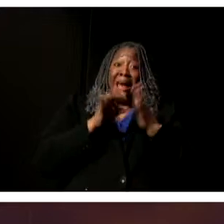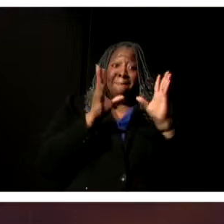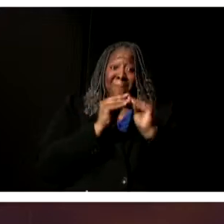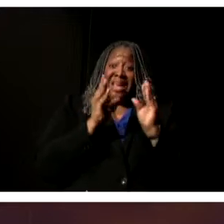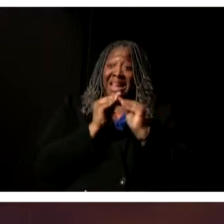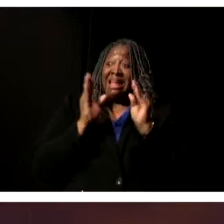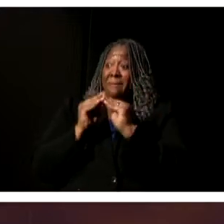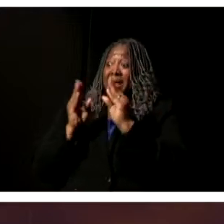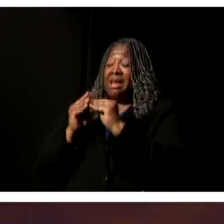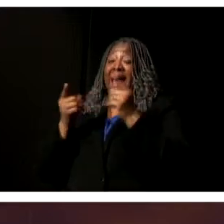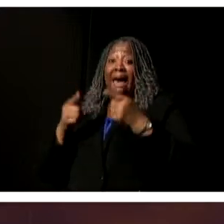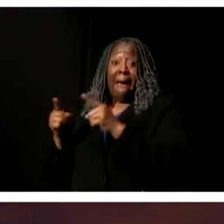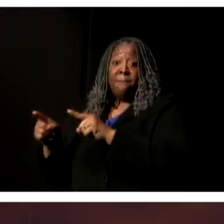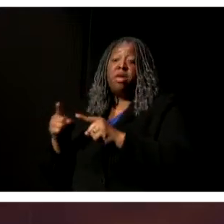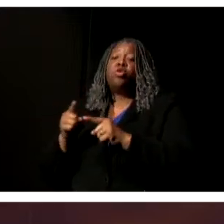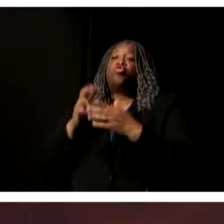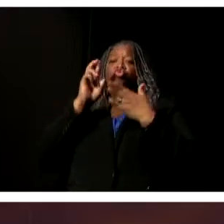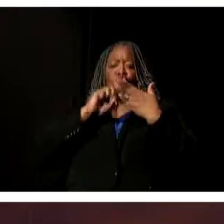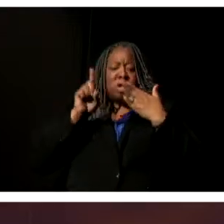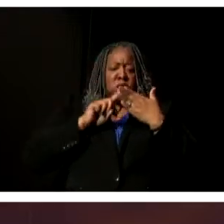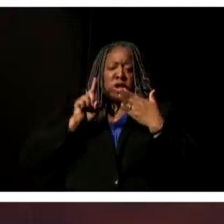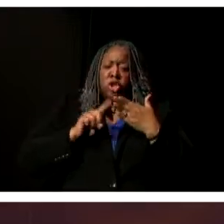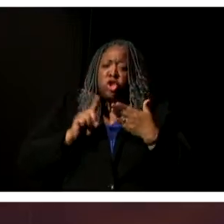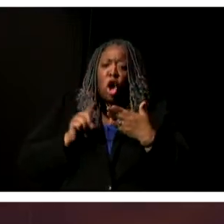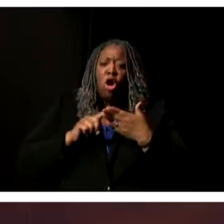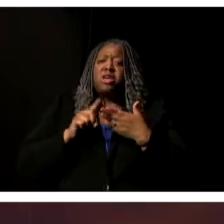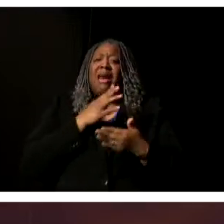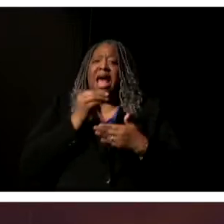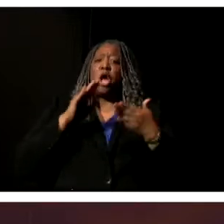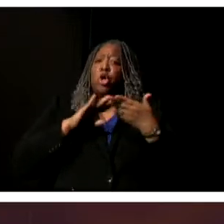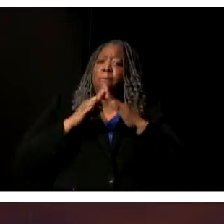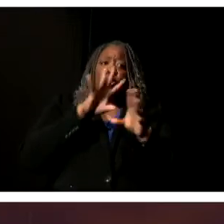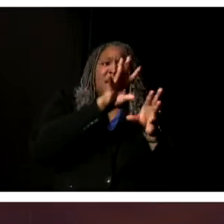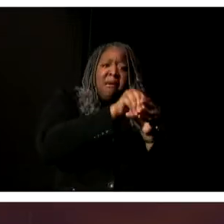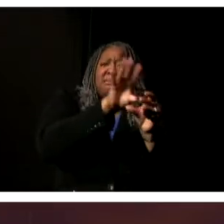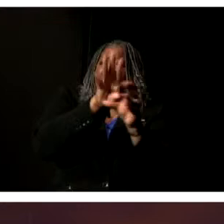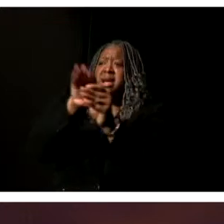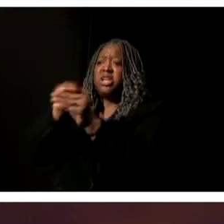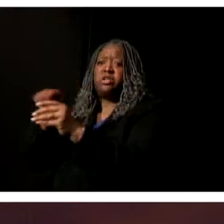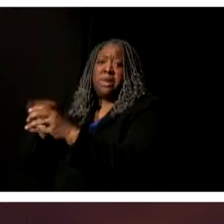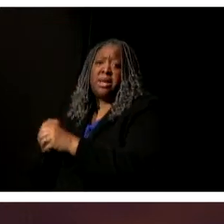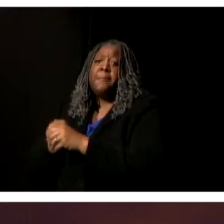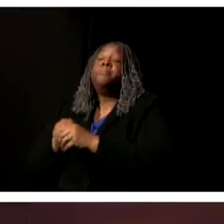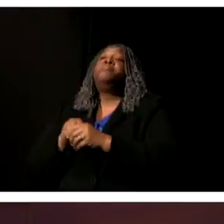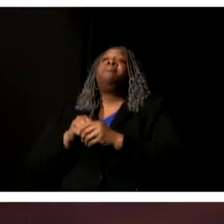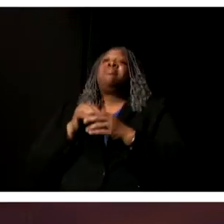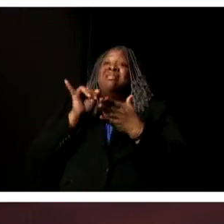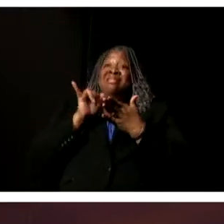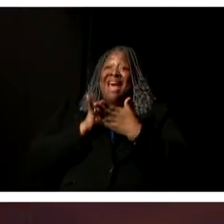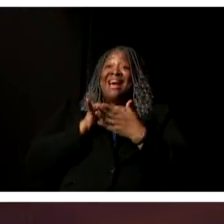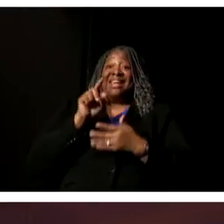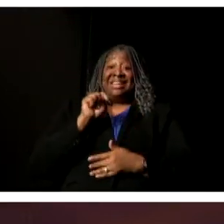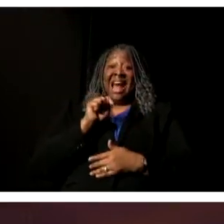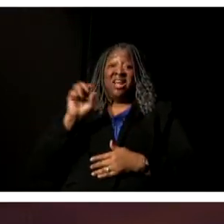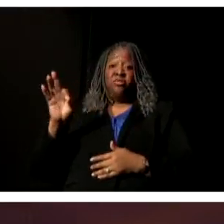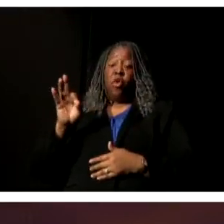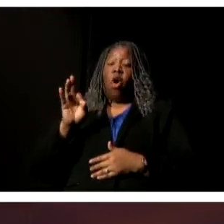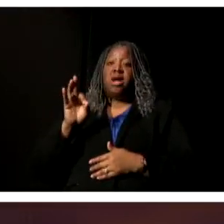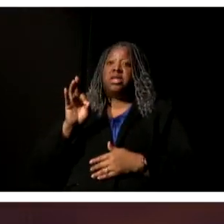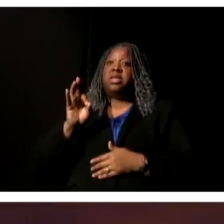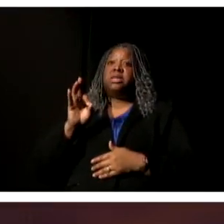force members incurred, research that they did, and community engagement that they all engaged in, the task force